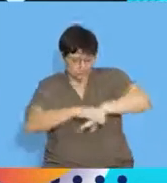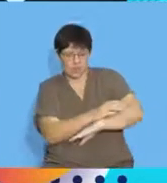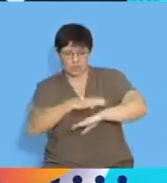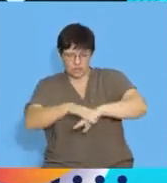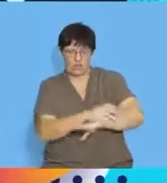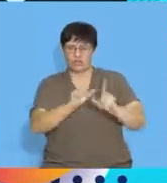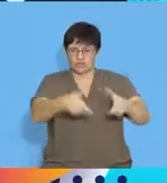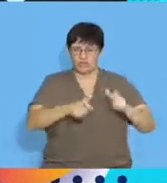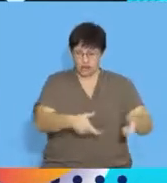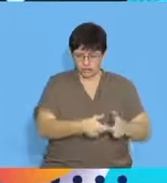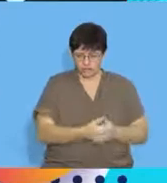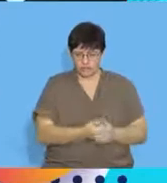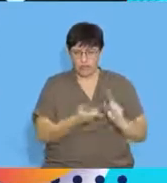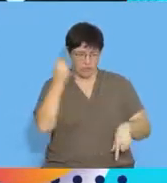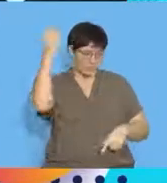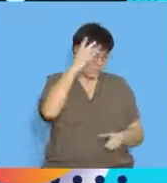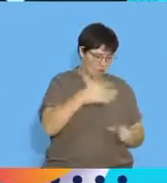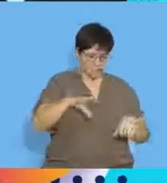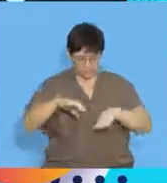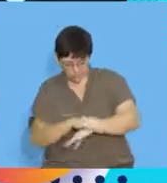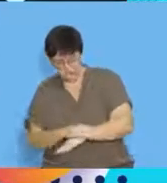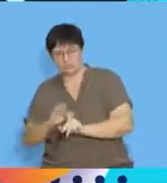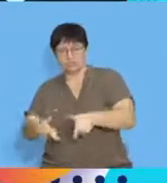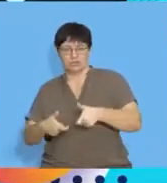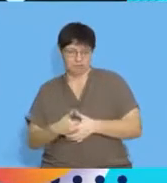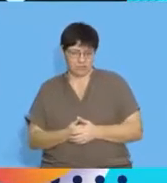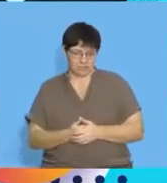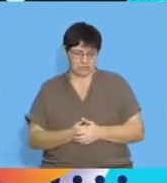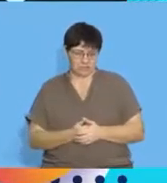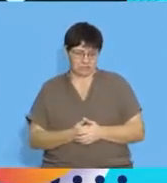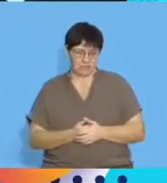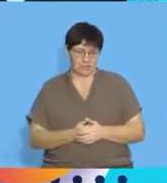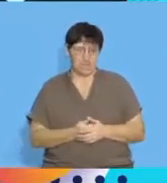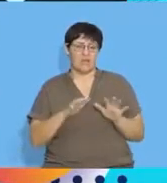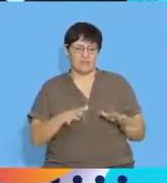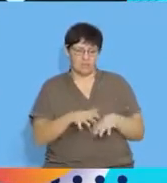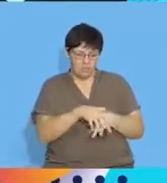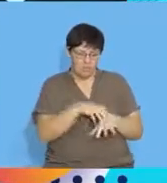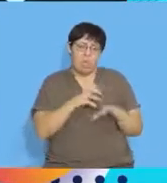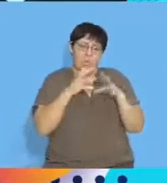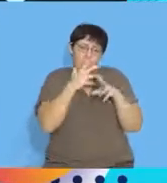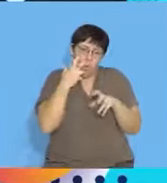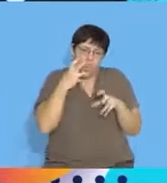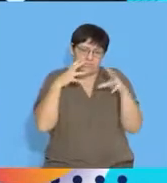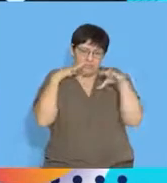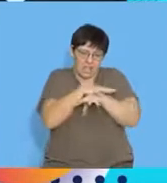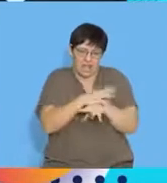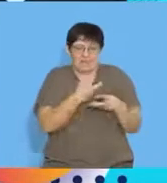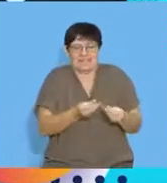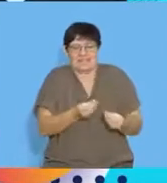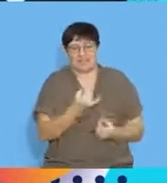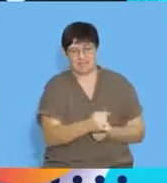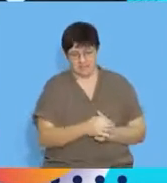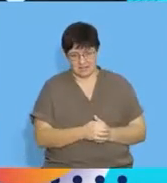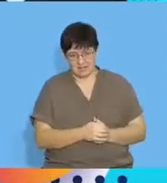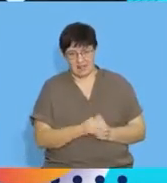shoes straight from the shower. They put those socks on and the feet are warm, dark, and moist. Ideal if the